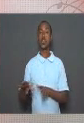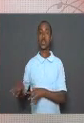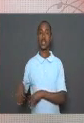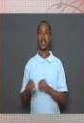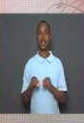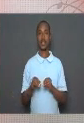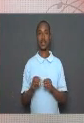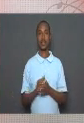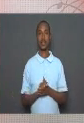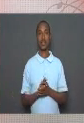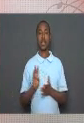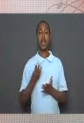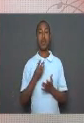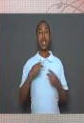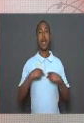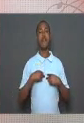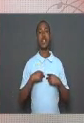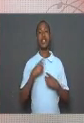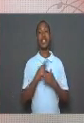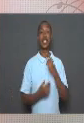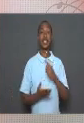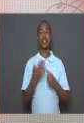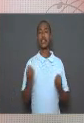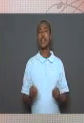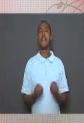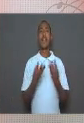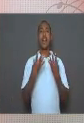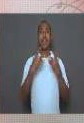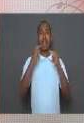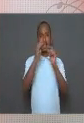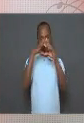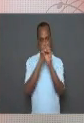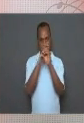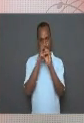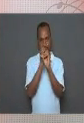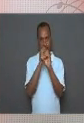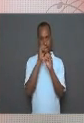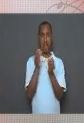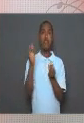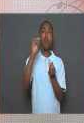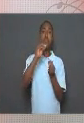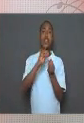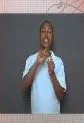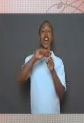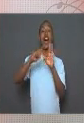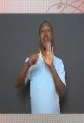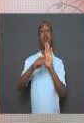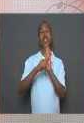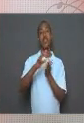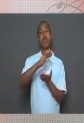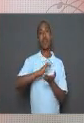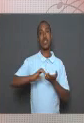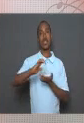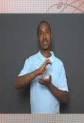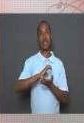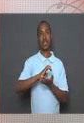Students, we have just discussed several experiments involving the ionic